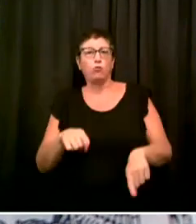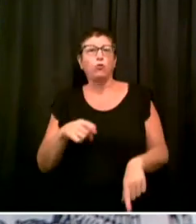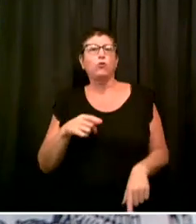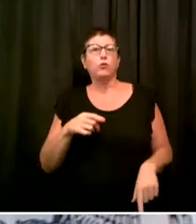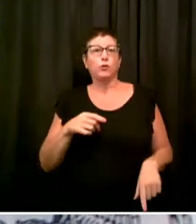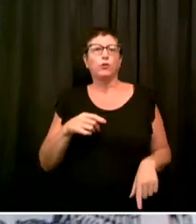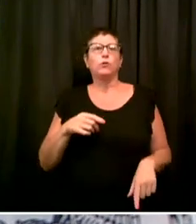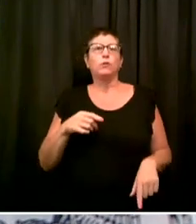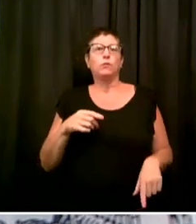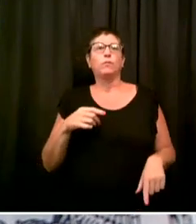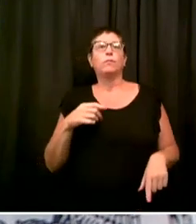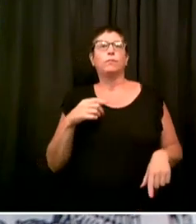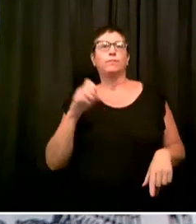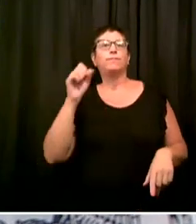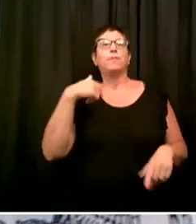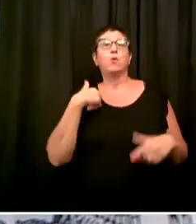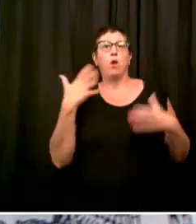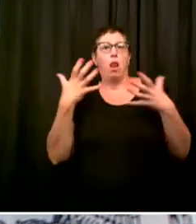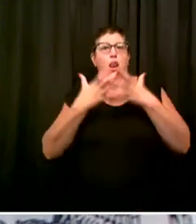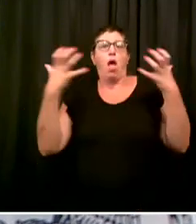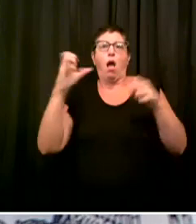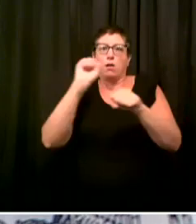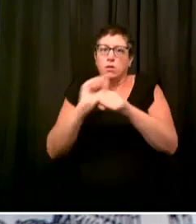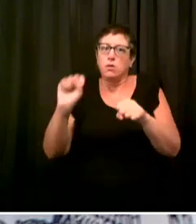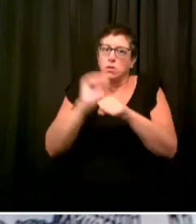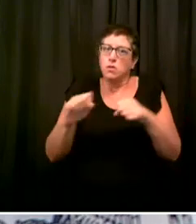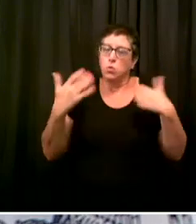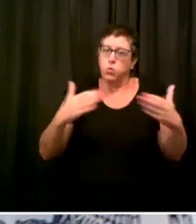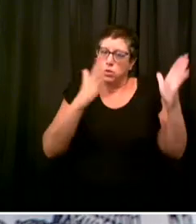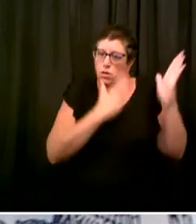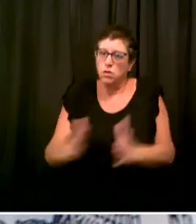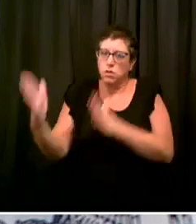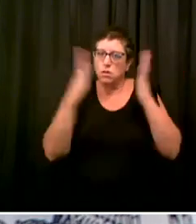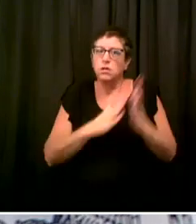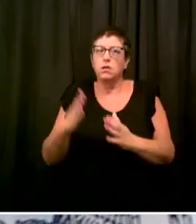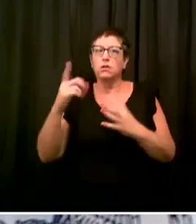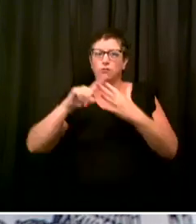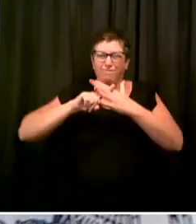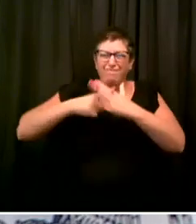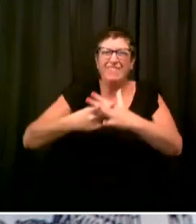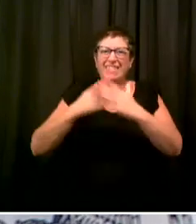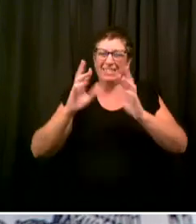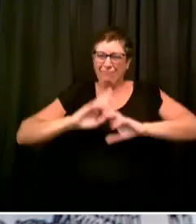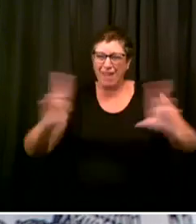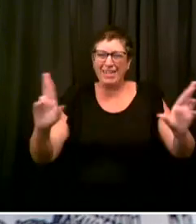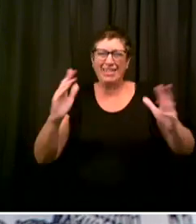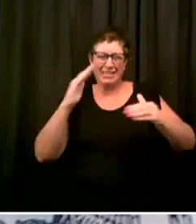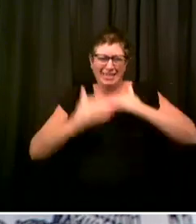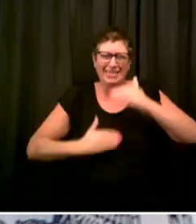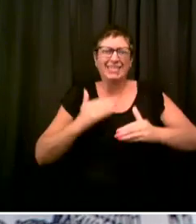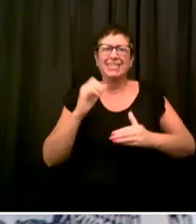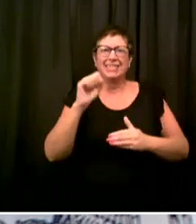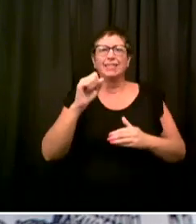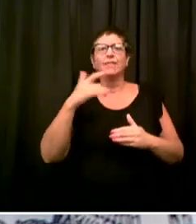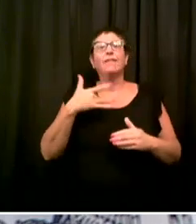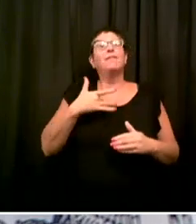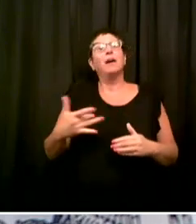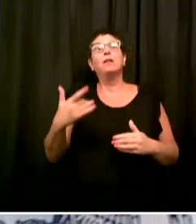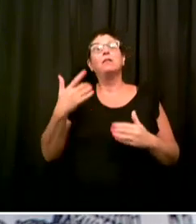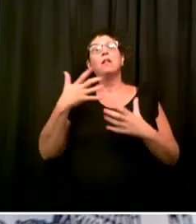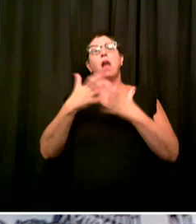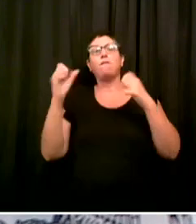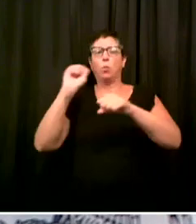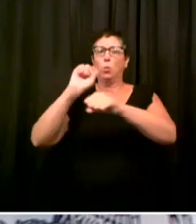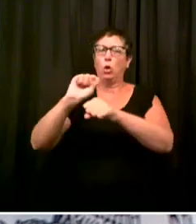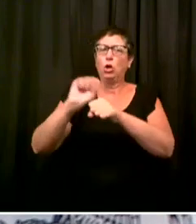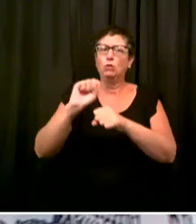and in the ramp up to any school year, a lot happens in the final weeks. This time, the work has been happening over